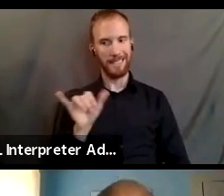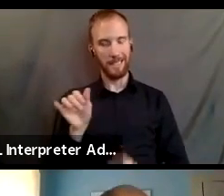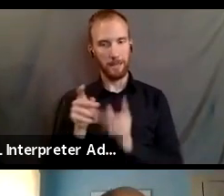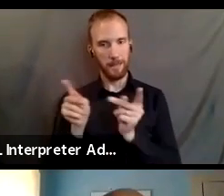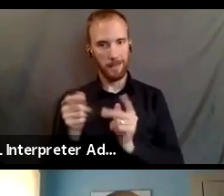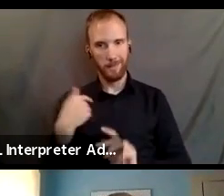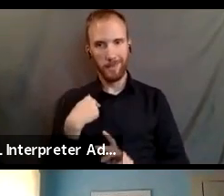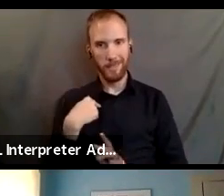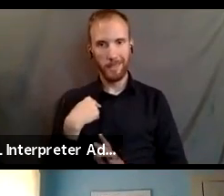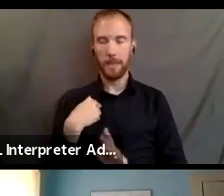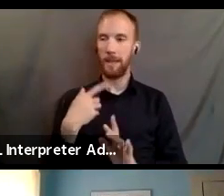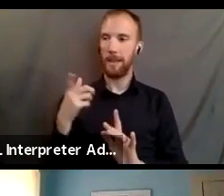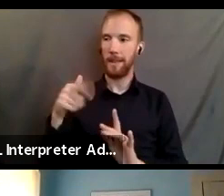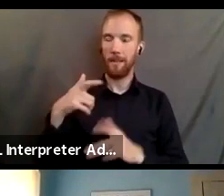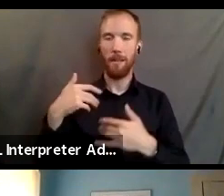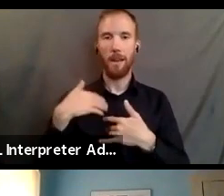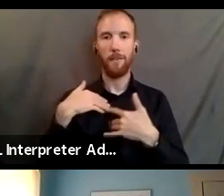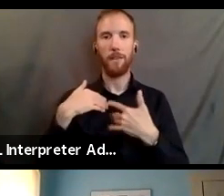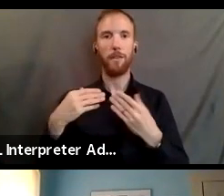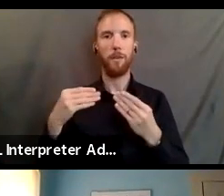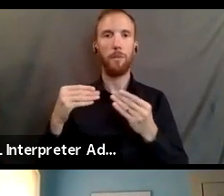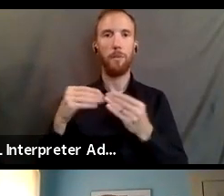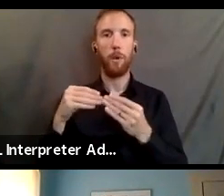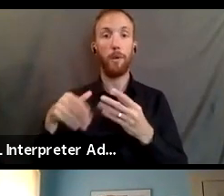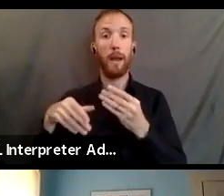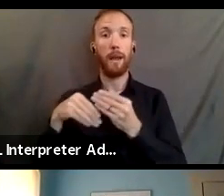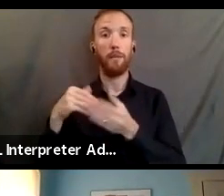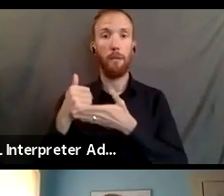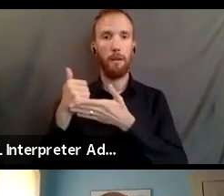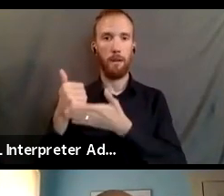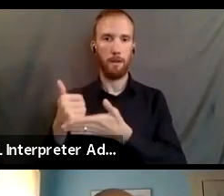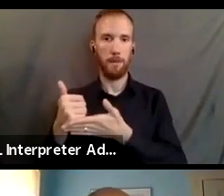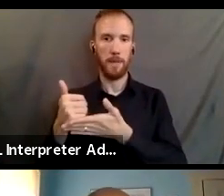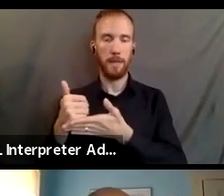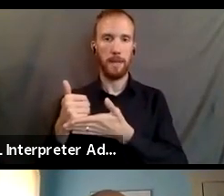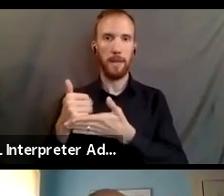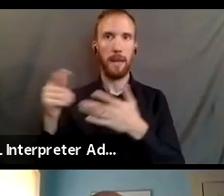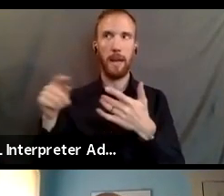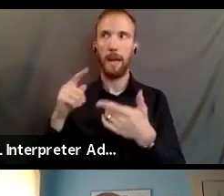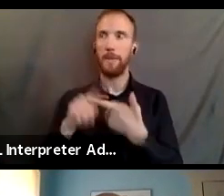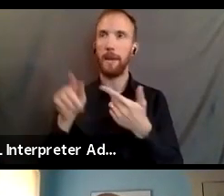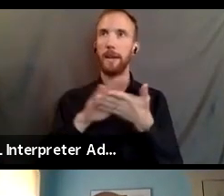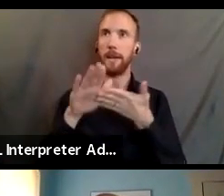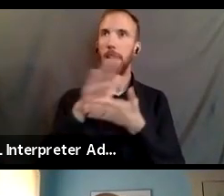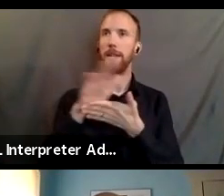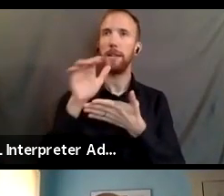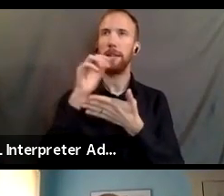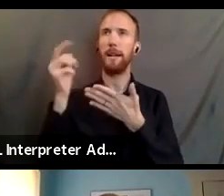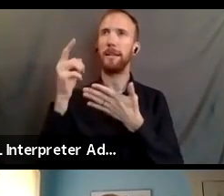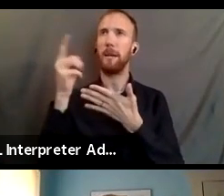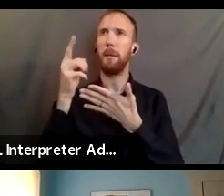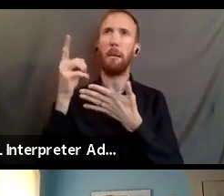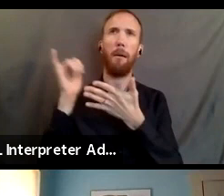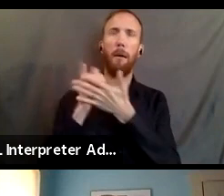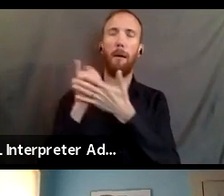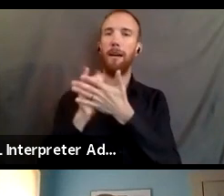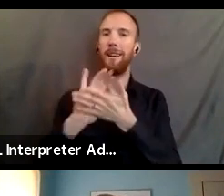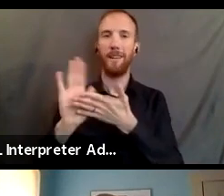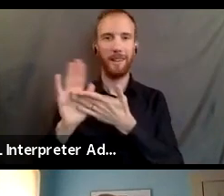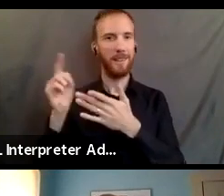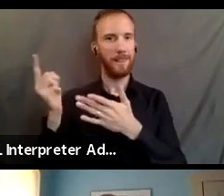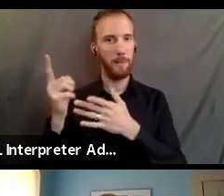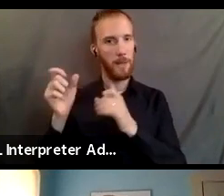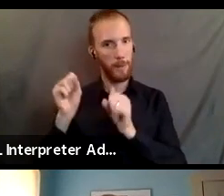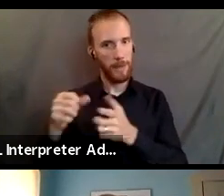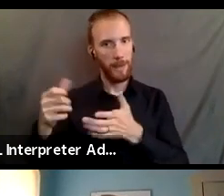have that little bit of extra help to be able to see college more as obtainable because as we all know college could become